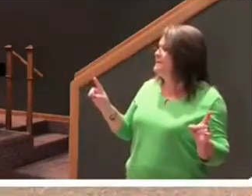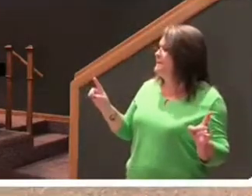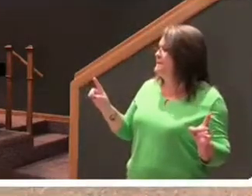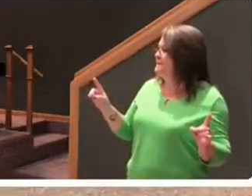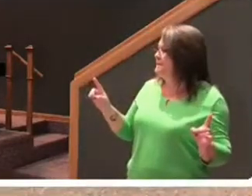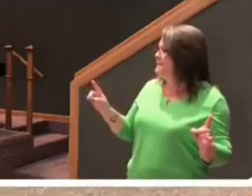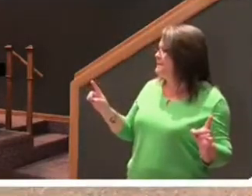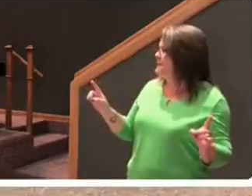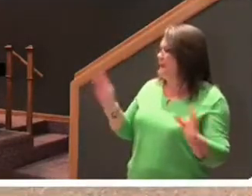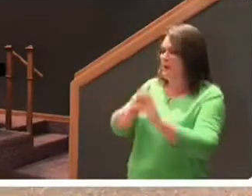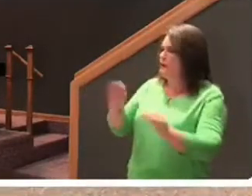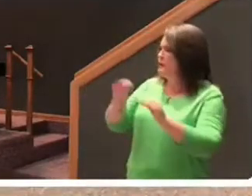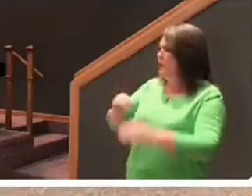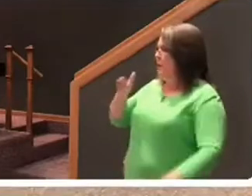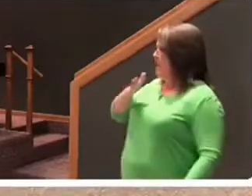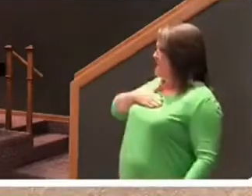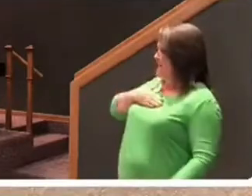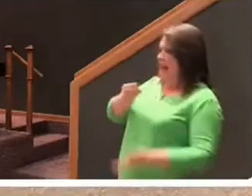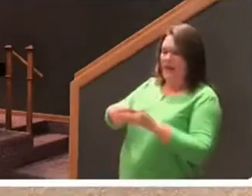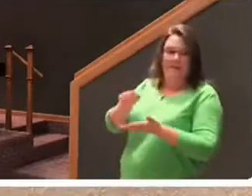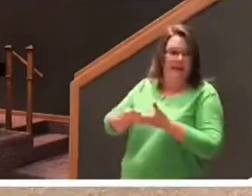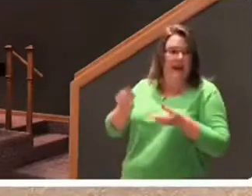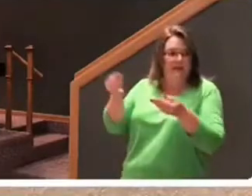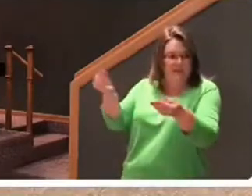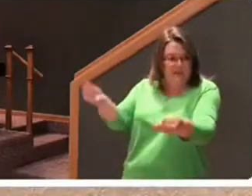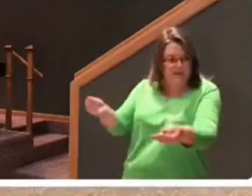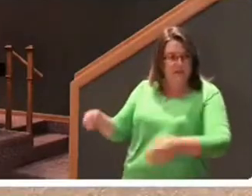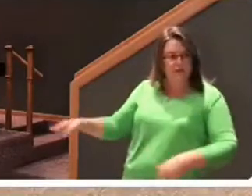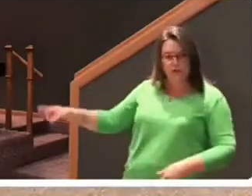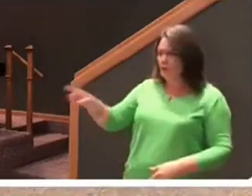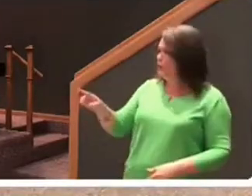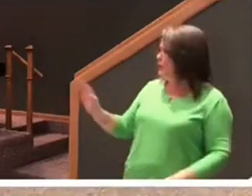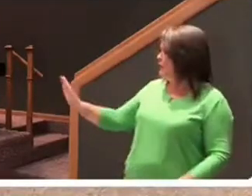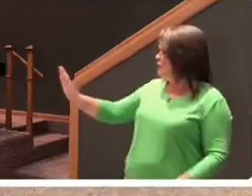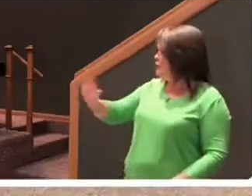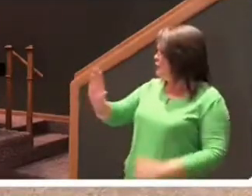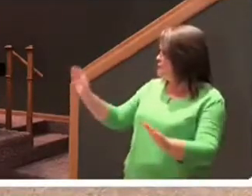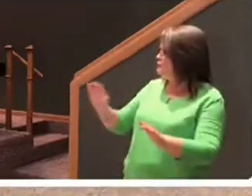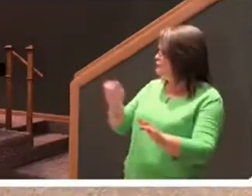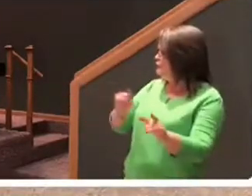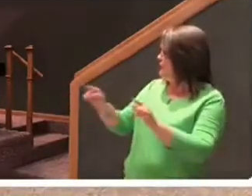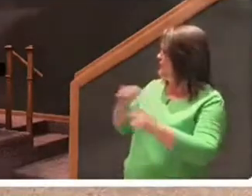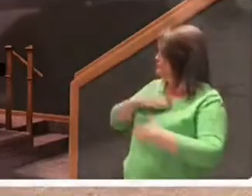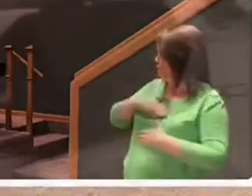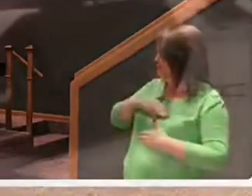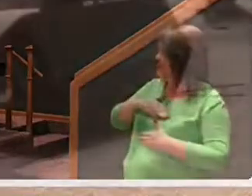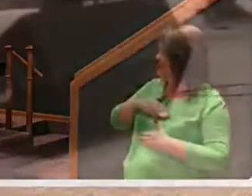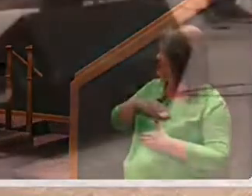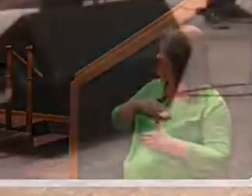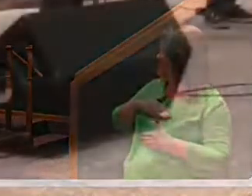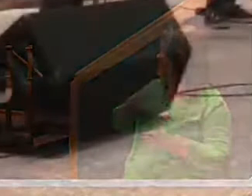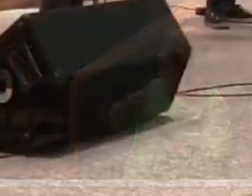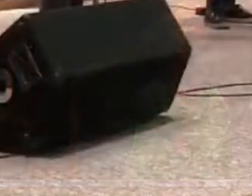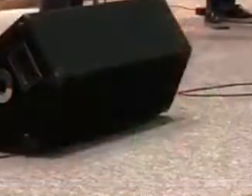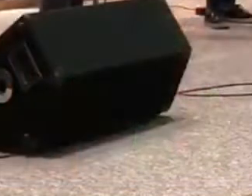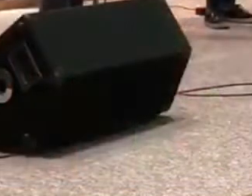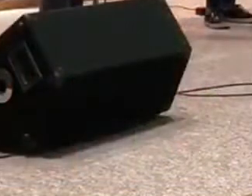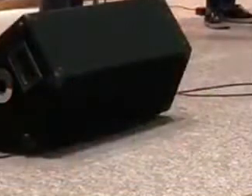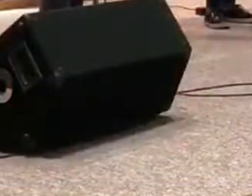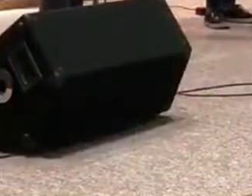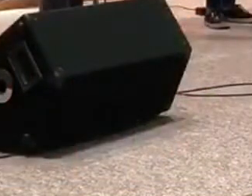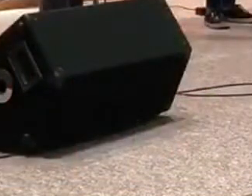and it is no longer my money. I have given it to you. It is yours to do with as you please. But the intention